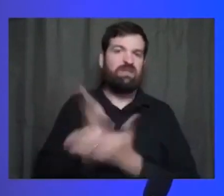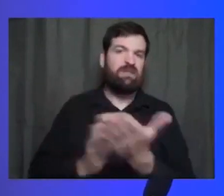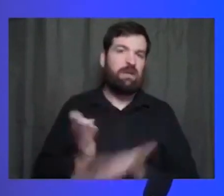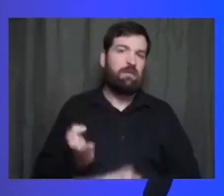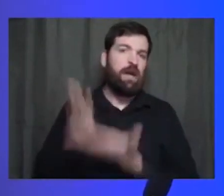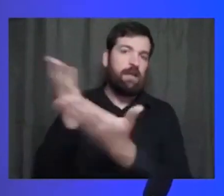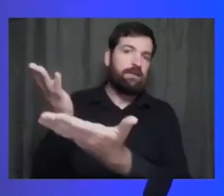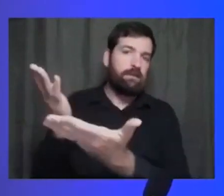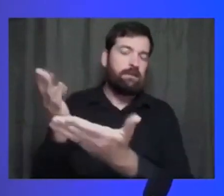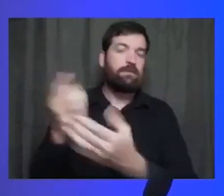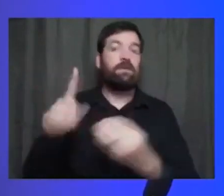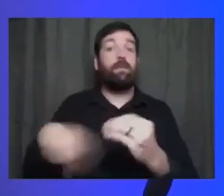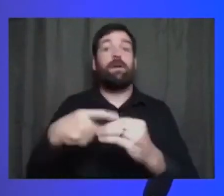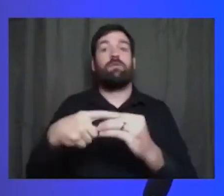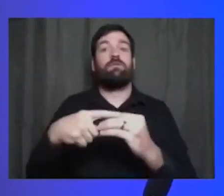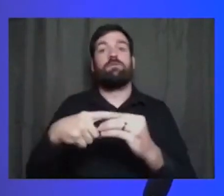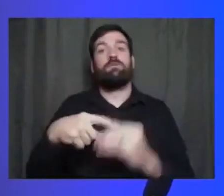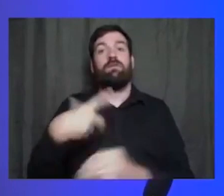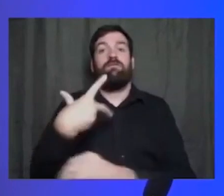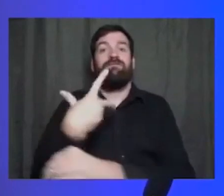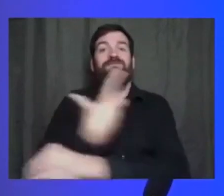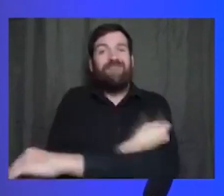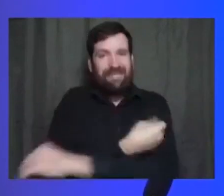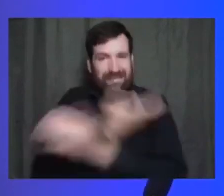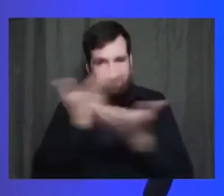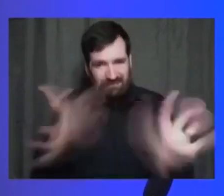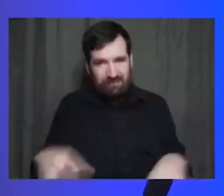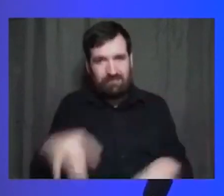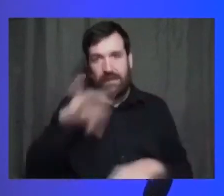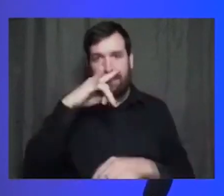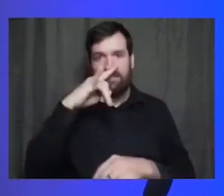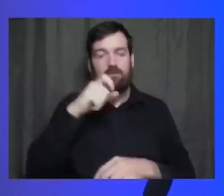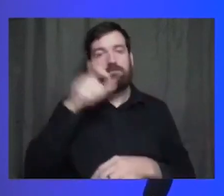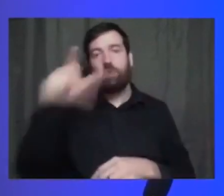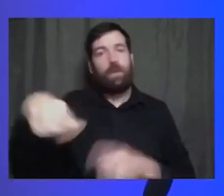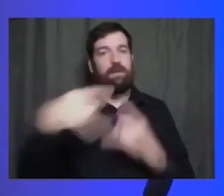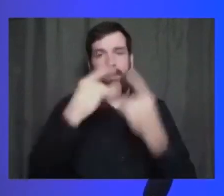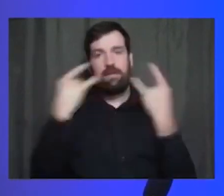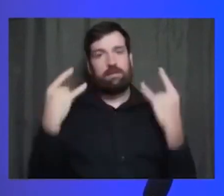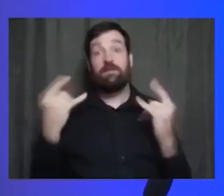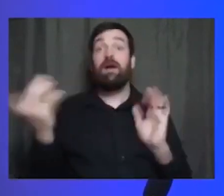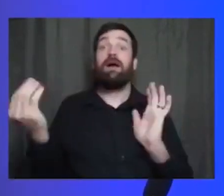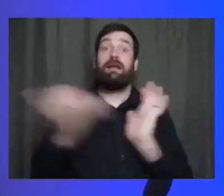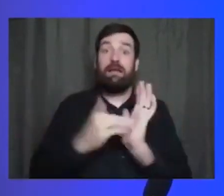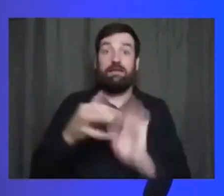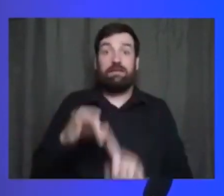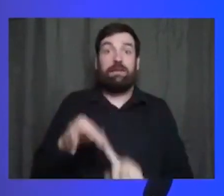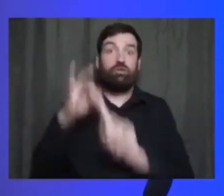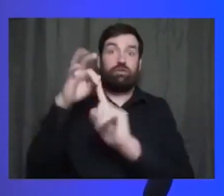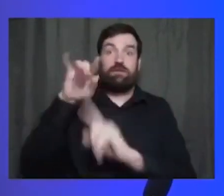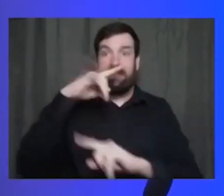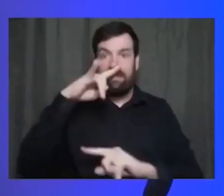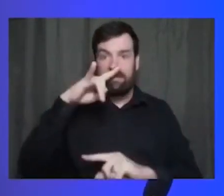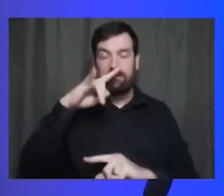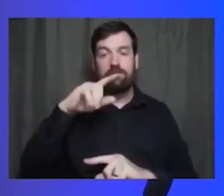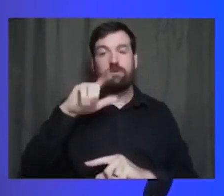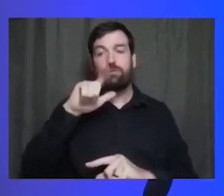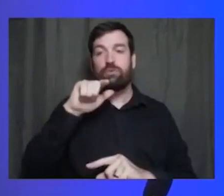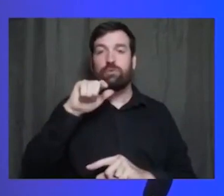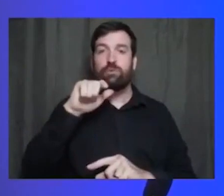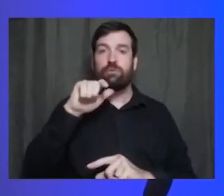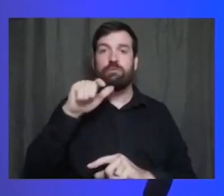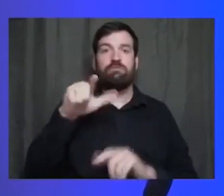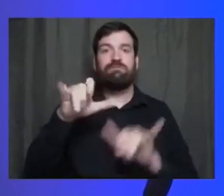vaccinated kids not needing to be masked. But again, and especially kids who are staying in overnight camps